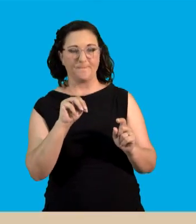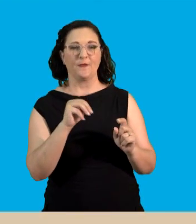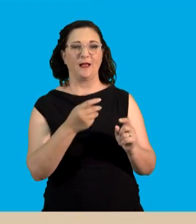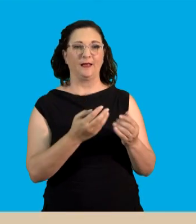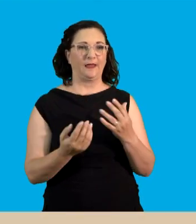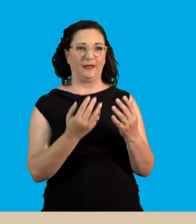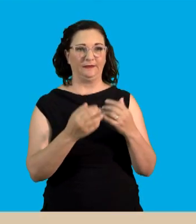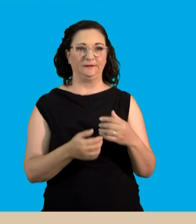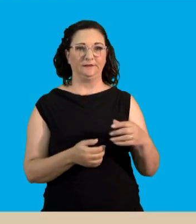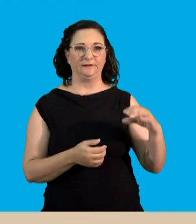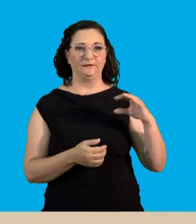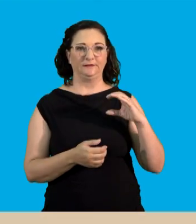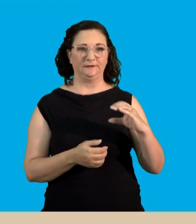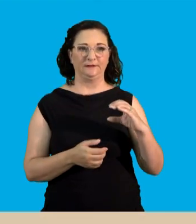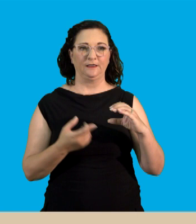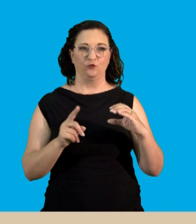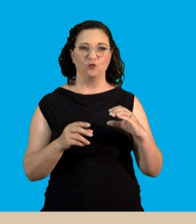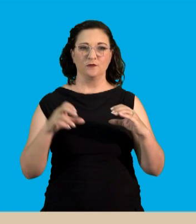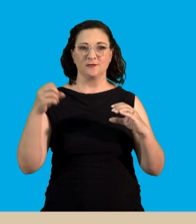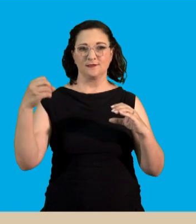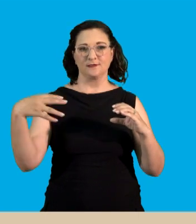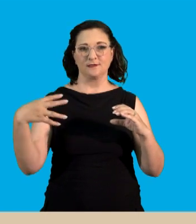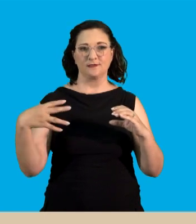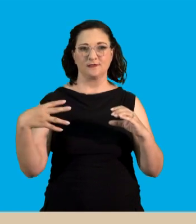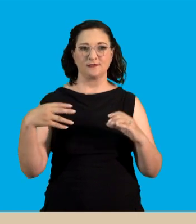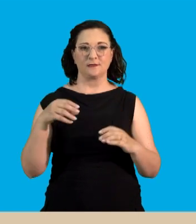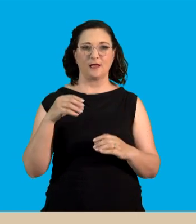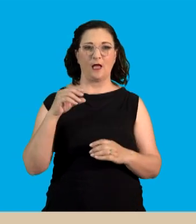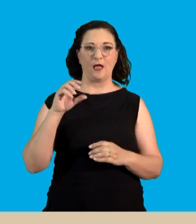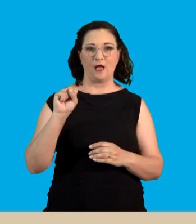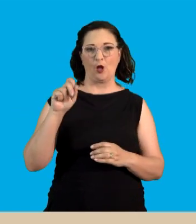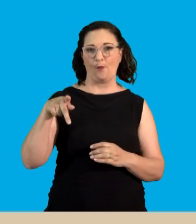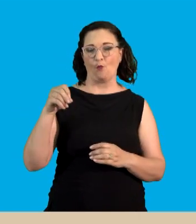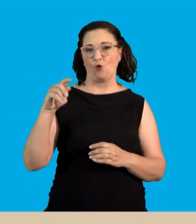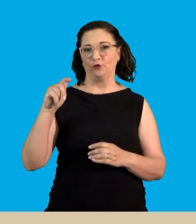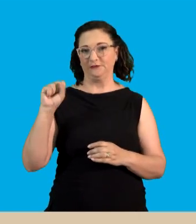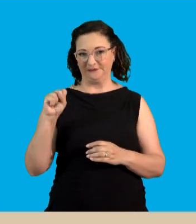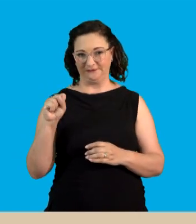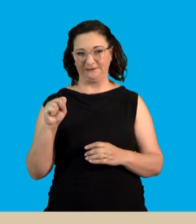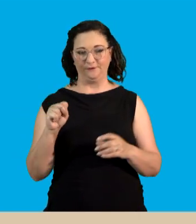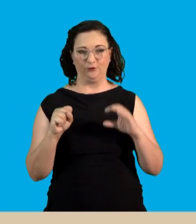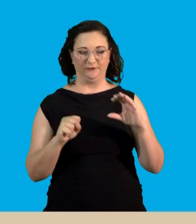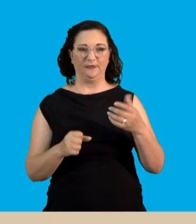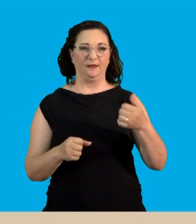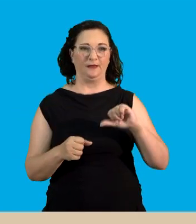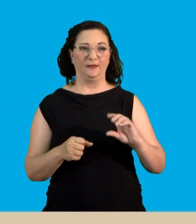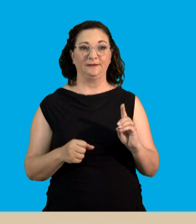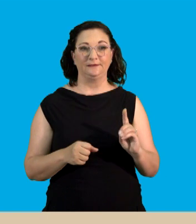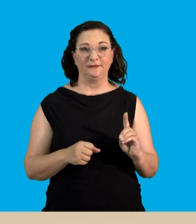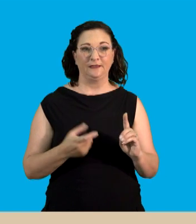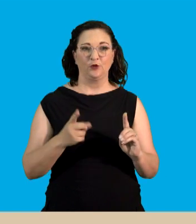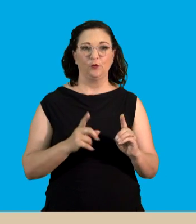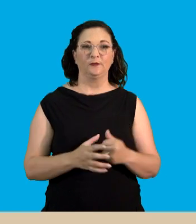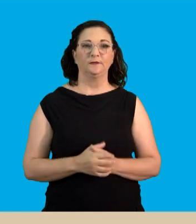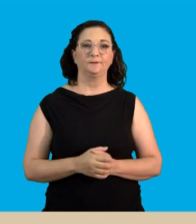C is our sun. Okay, these are our sunspots. And then let's go to letter D. Letter D is